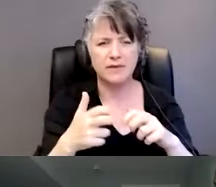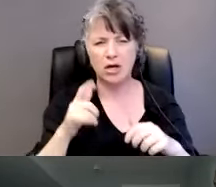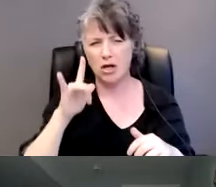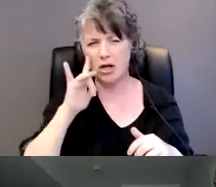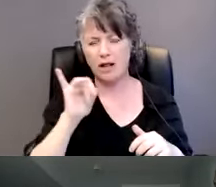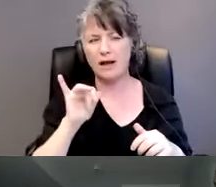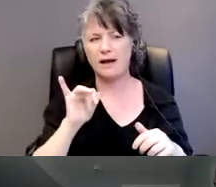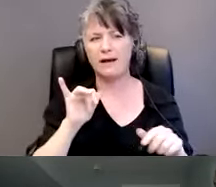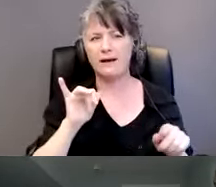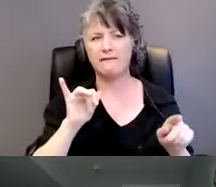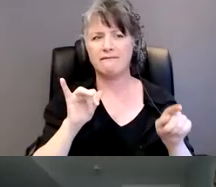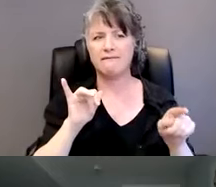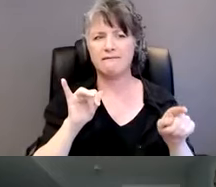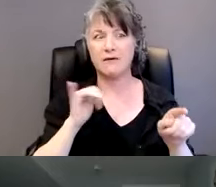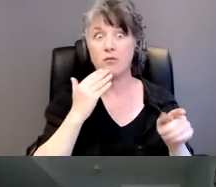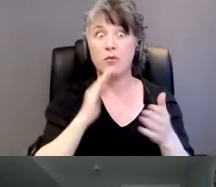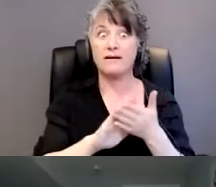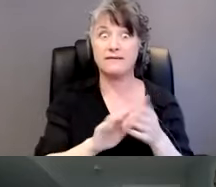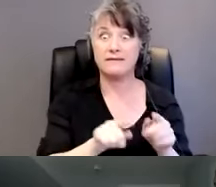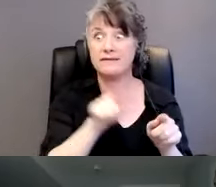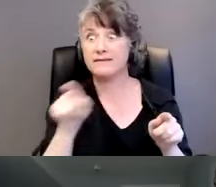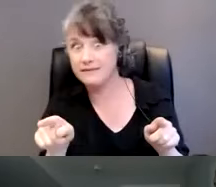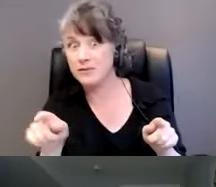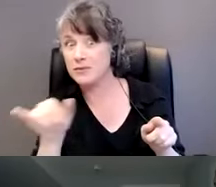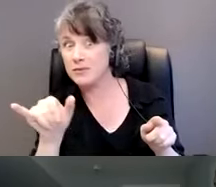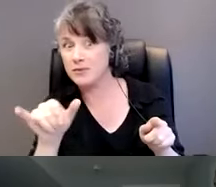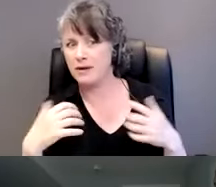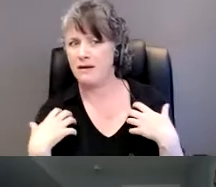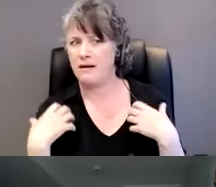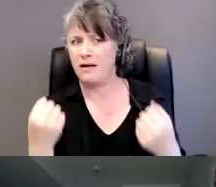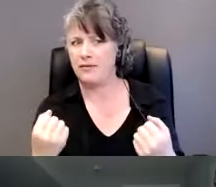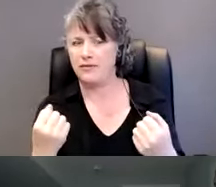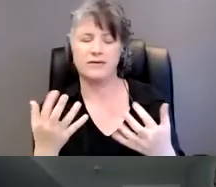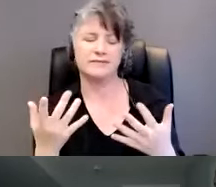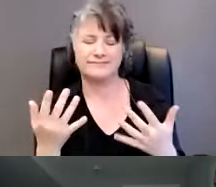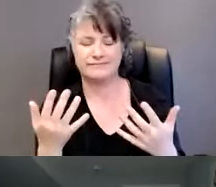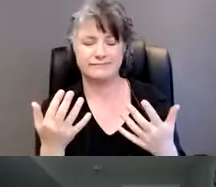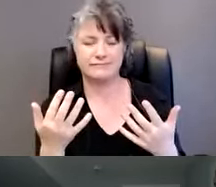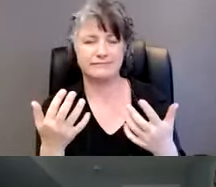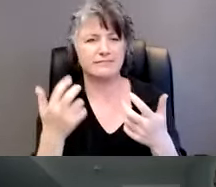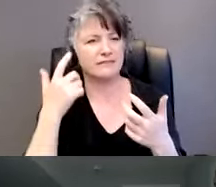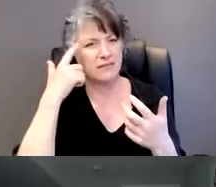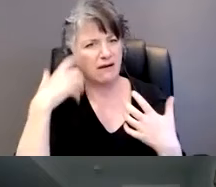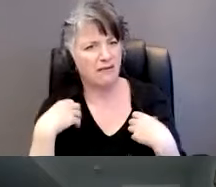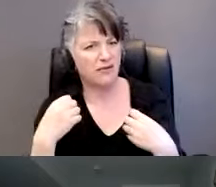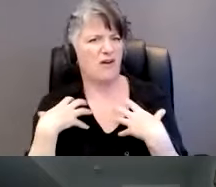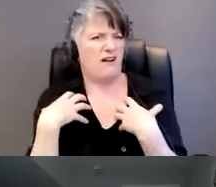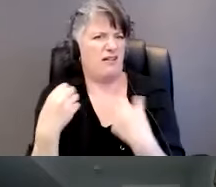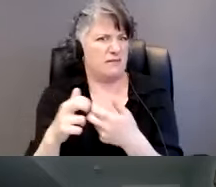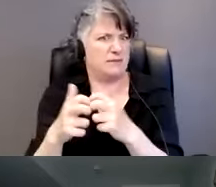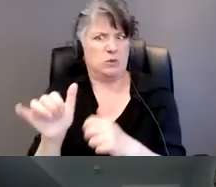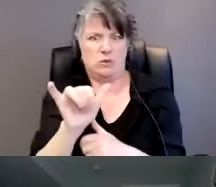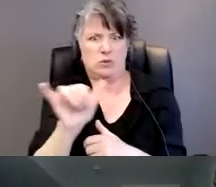been alluded to that maybe the wife may have some health relevant health or mental health problems herself, for